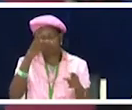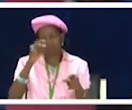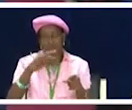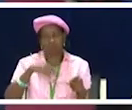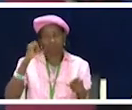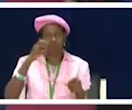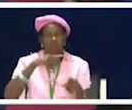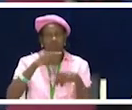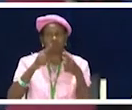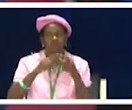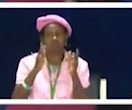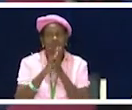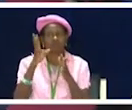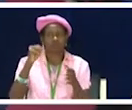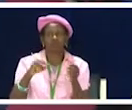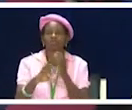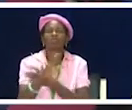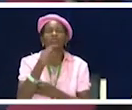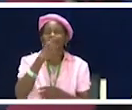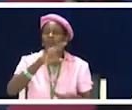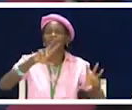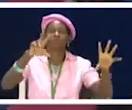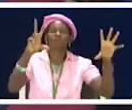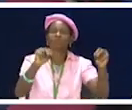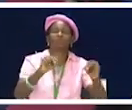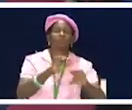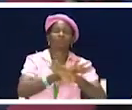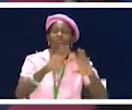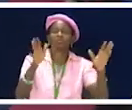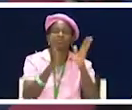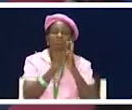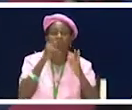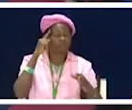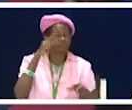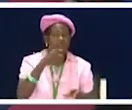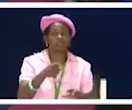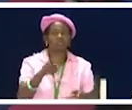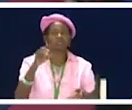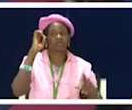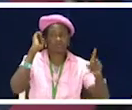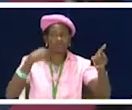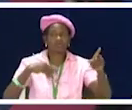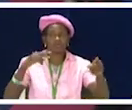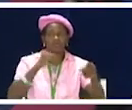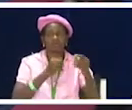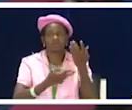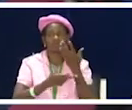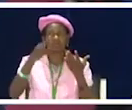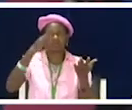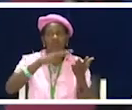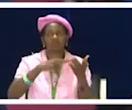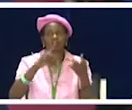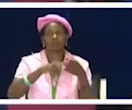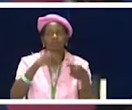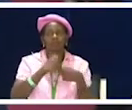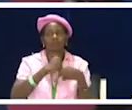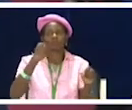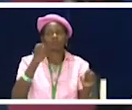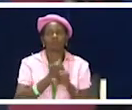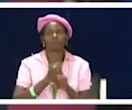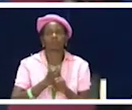going to pray for him. God said, no, don't pray. He has a restitution to make.